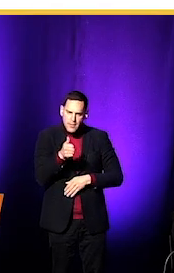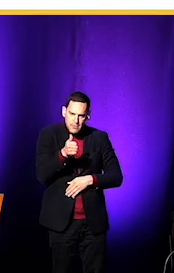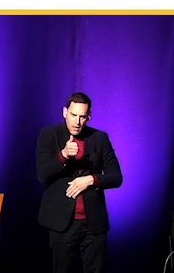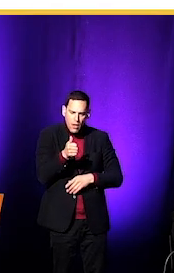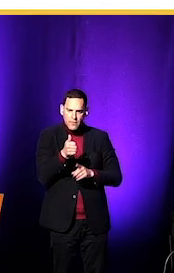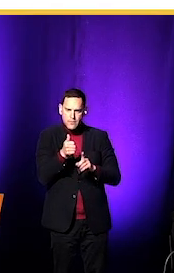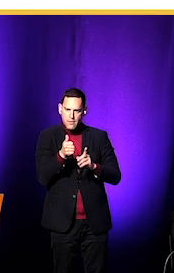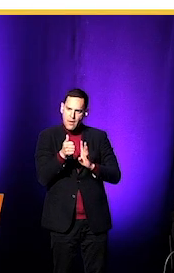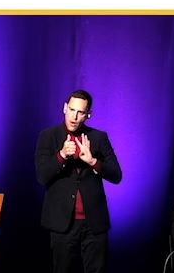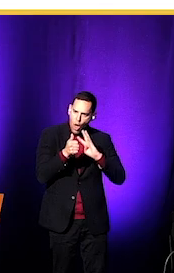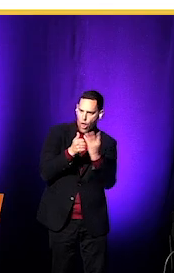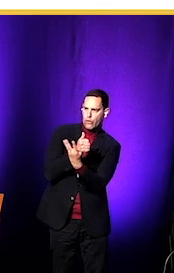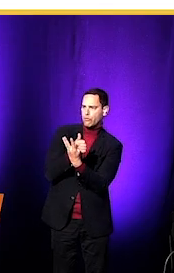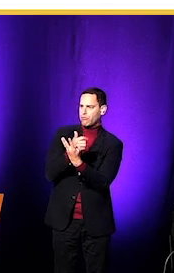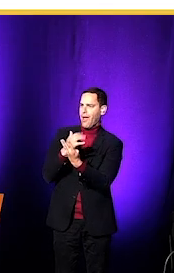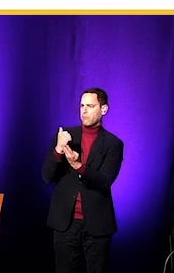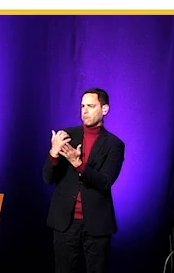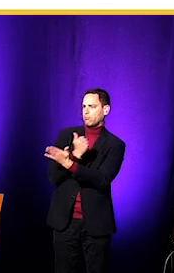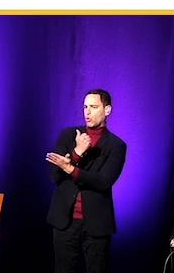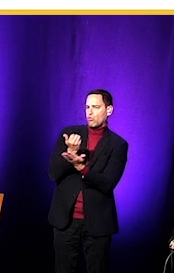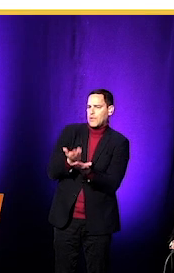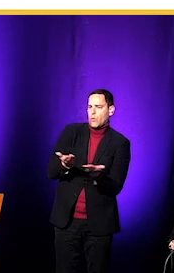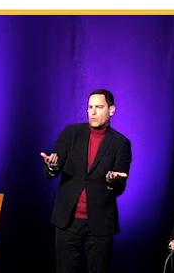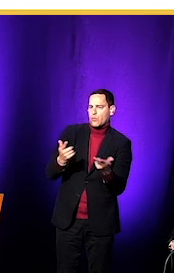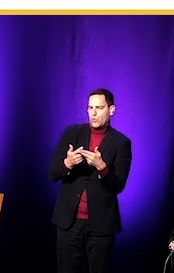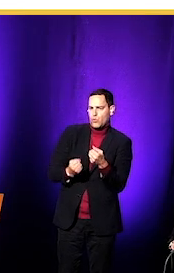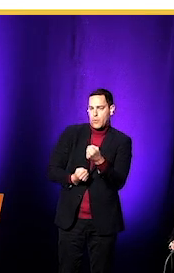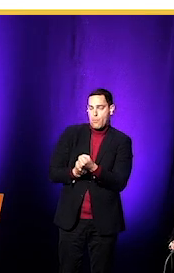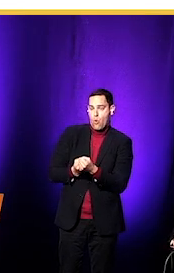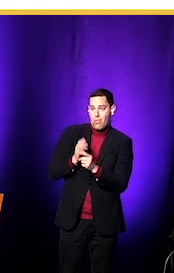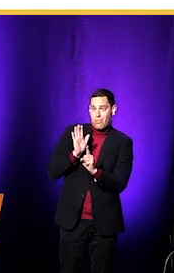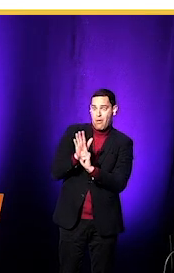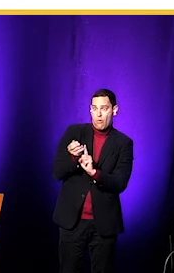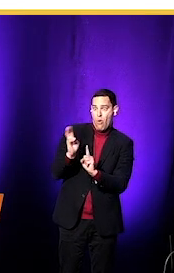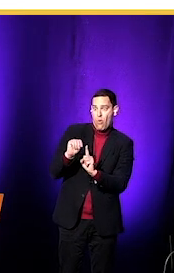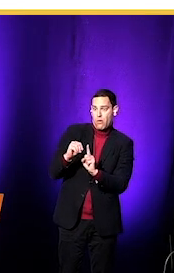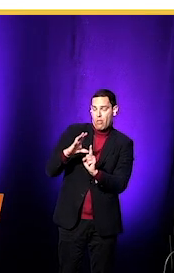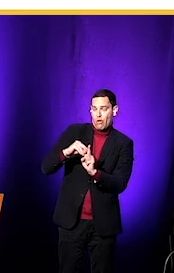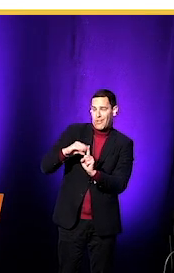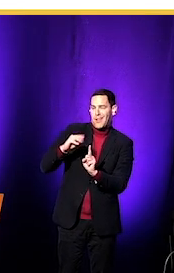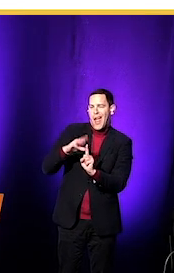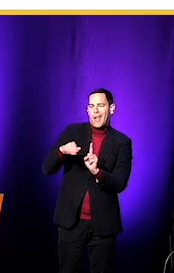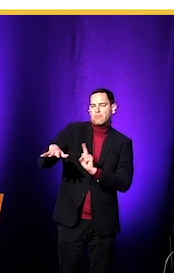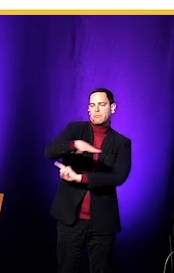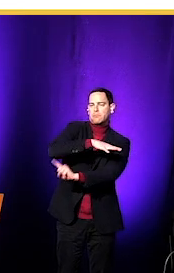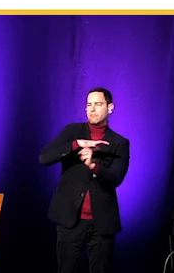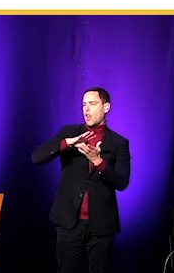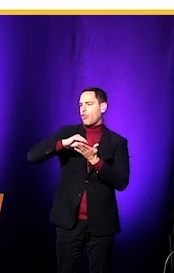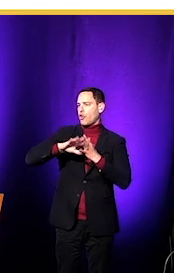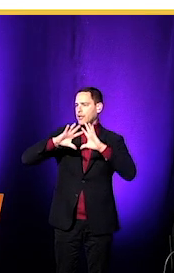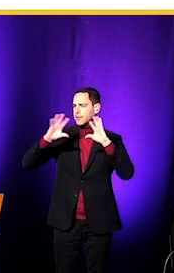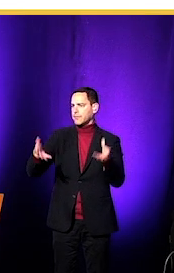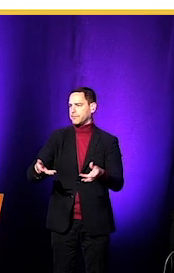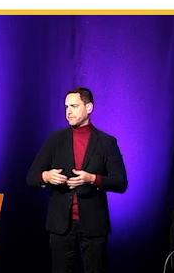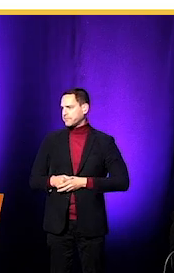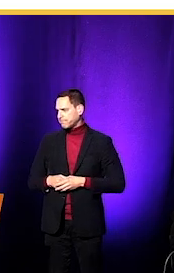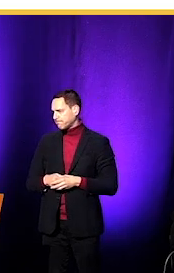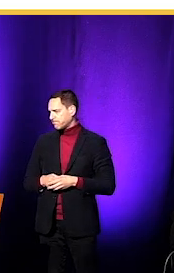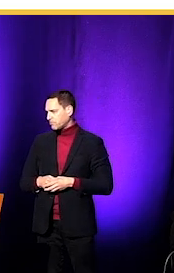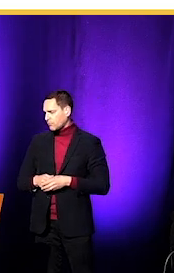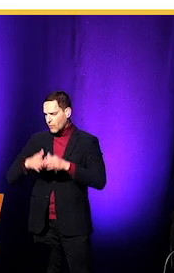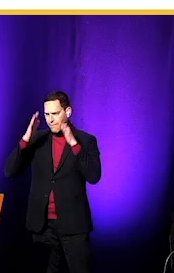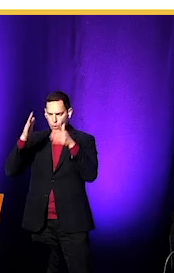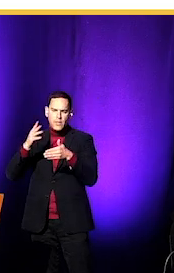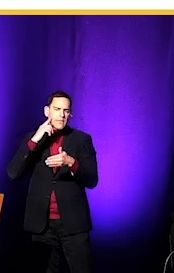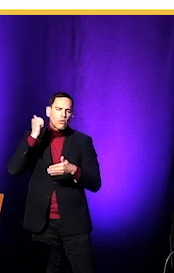resources that support individual and collective learning. The focus on everyday routines has been key to how and where we